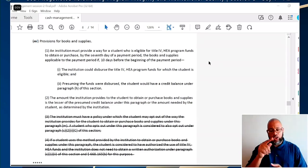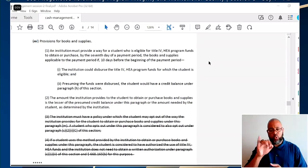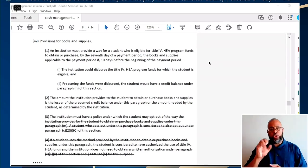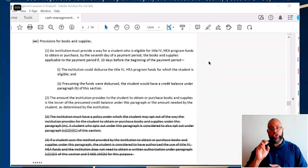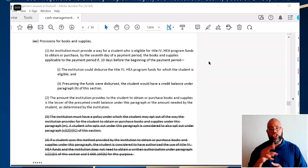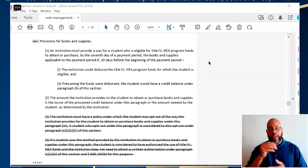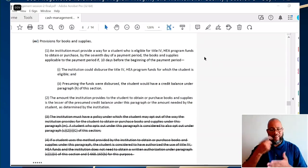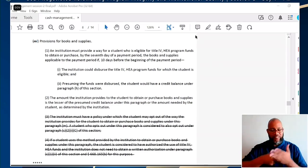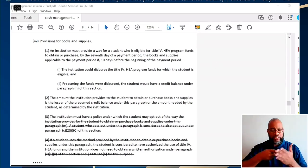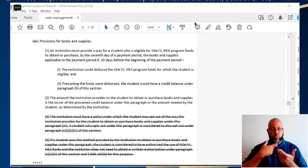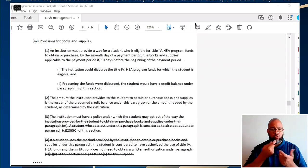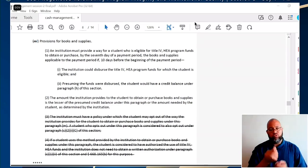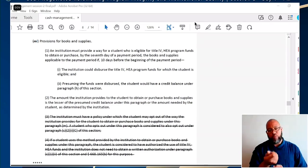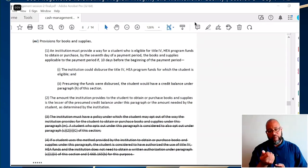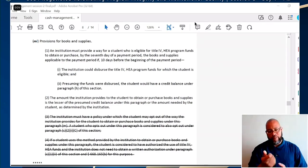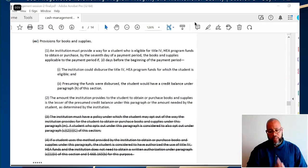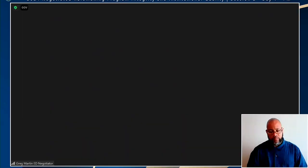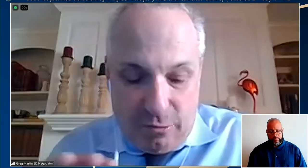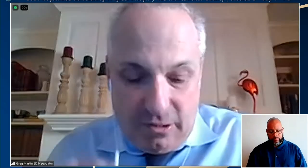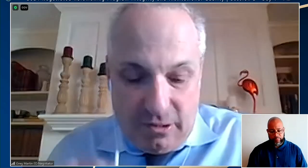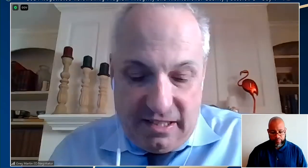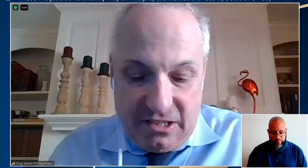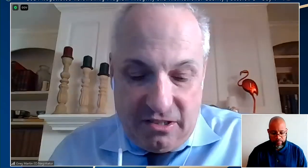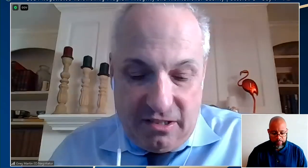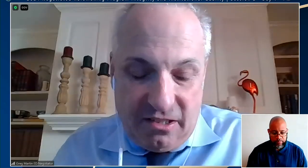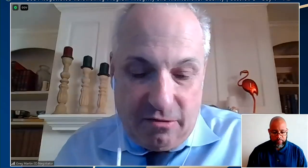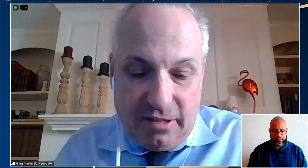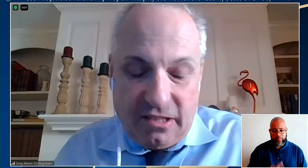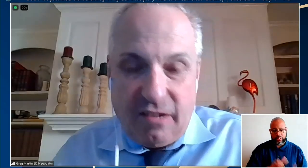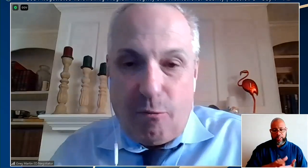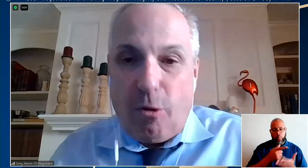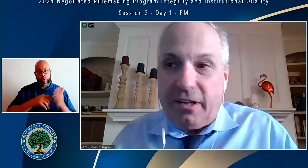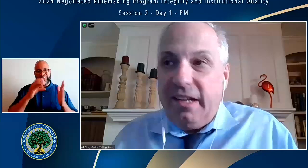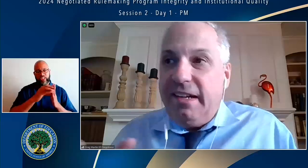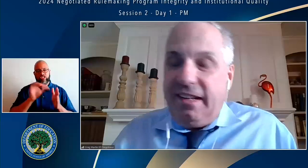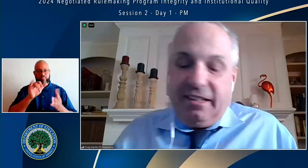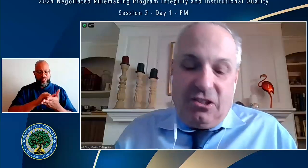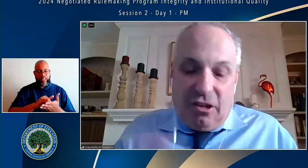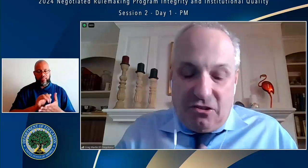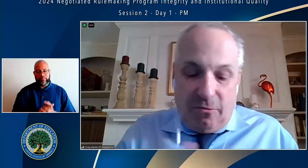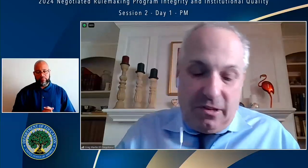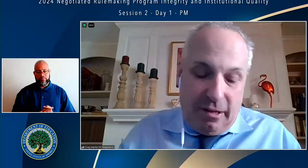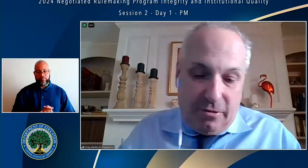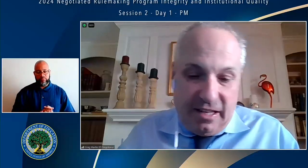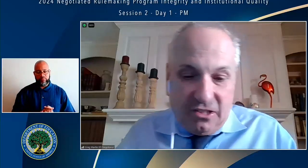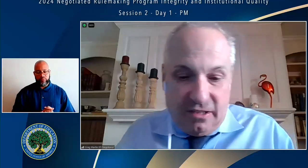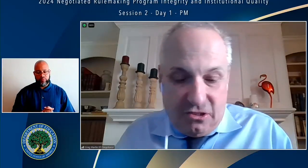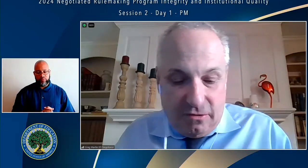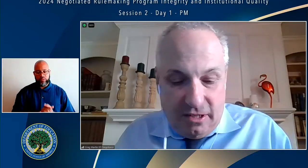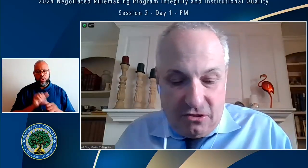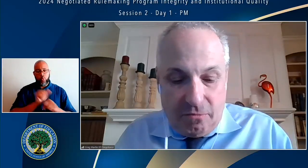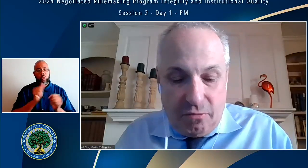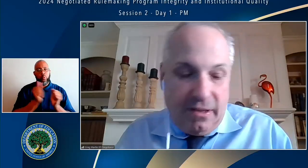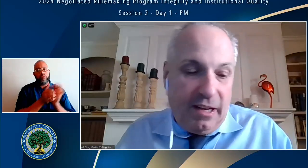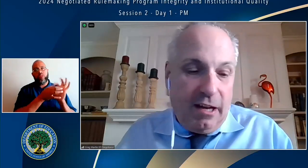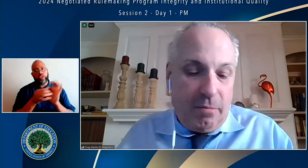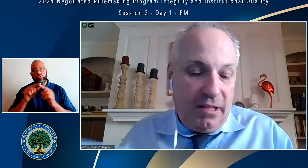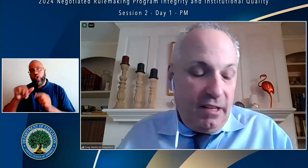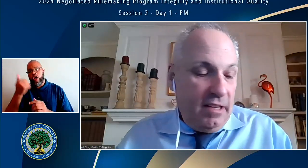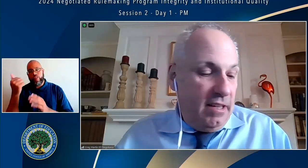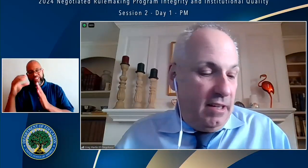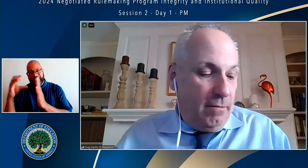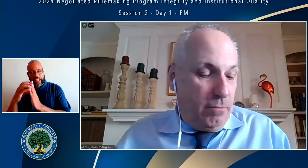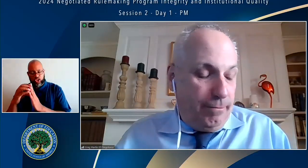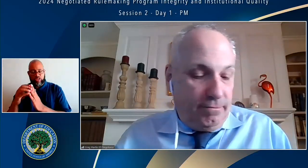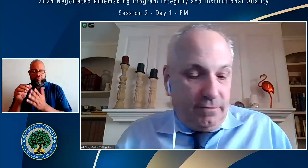propose to remove. So that's what this section does. So it does kind of work in conjunction with the other section. I should point that out.